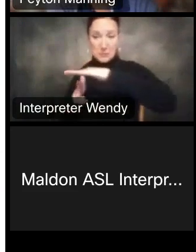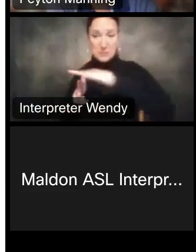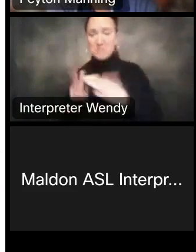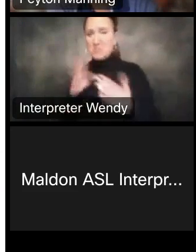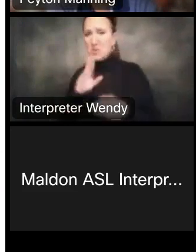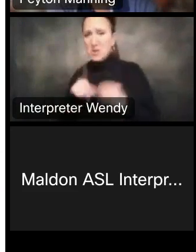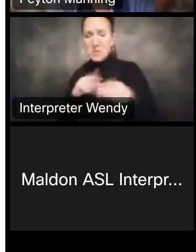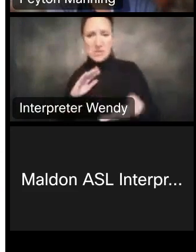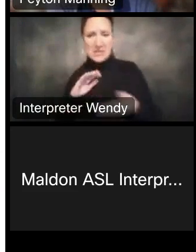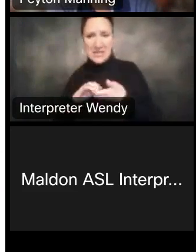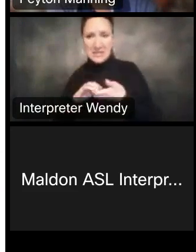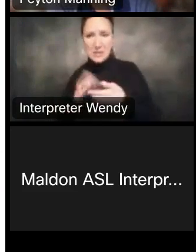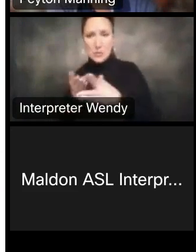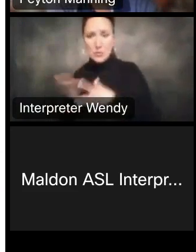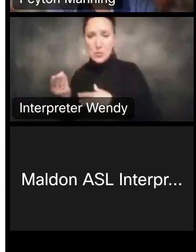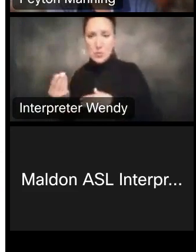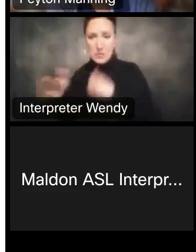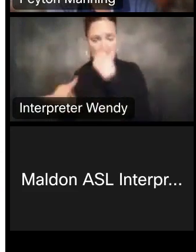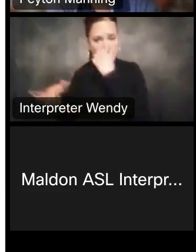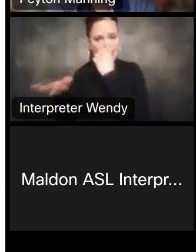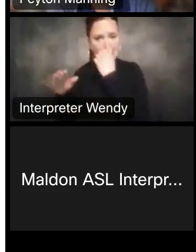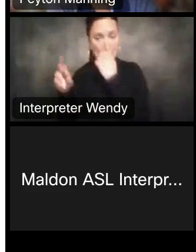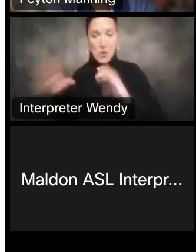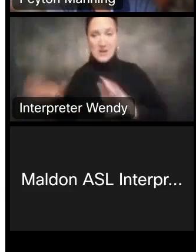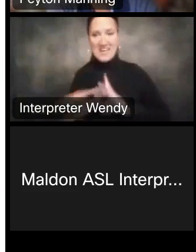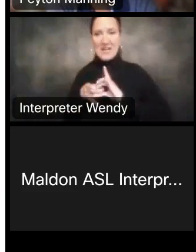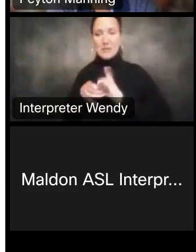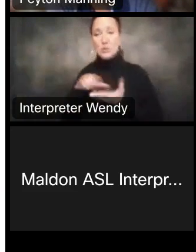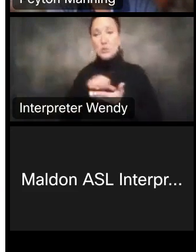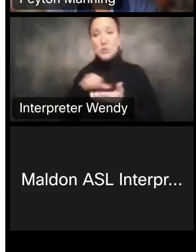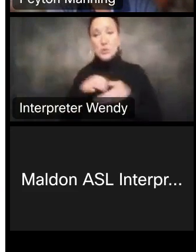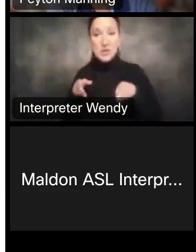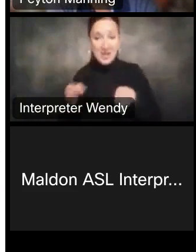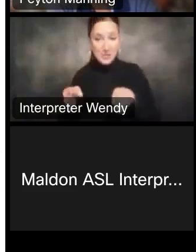through their service yard for the trail to connect to New York Avenue to 6th Street?